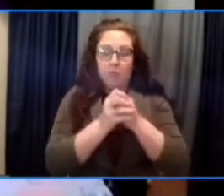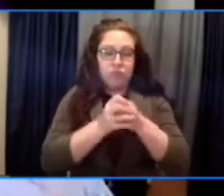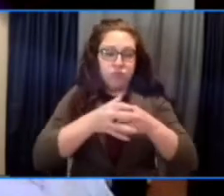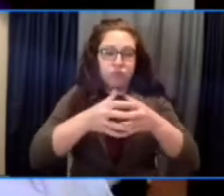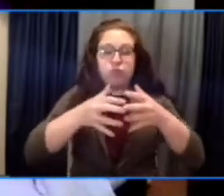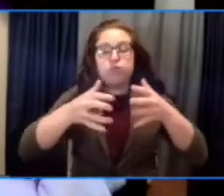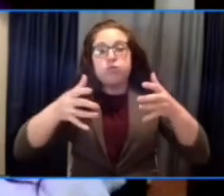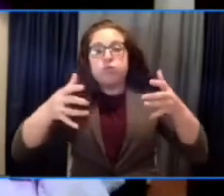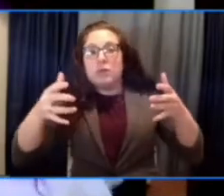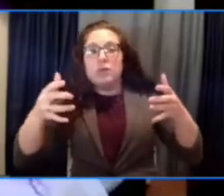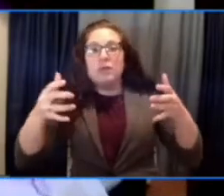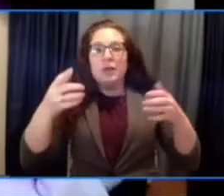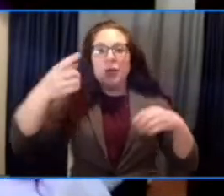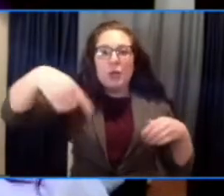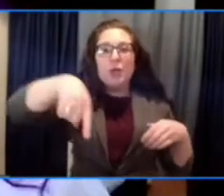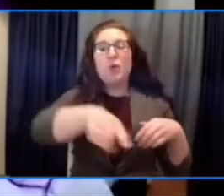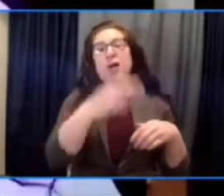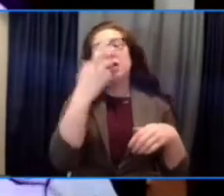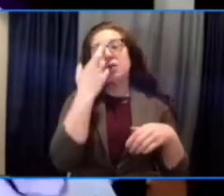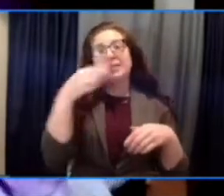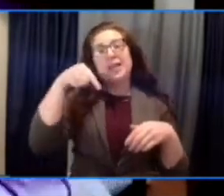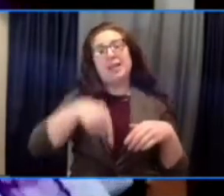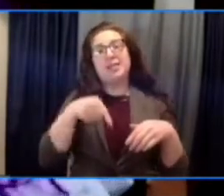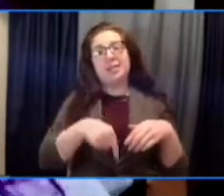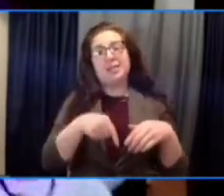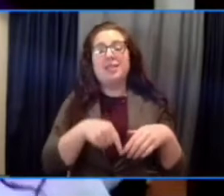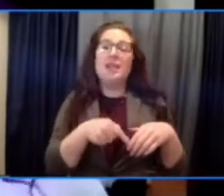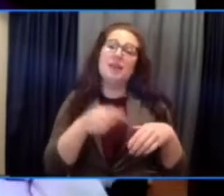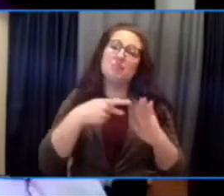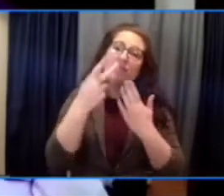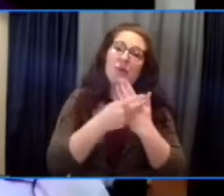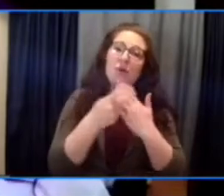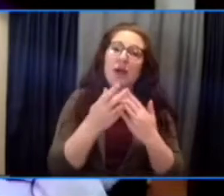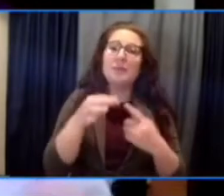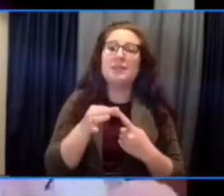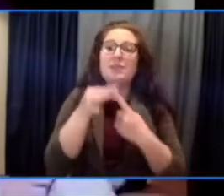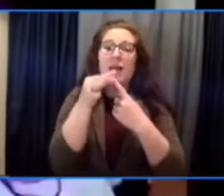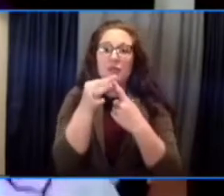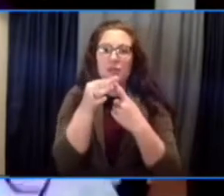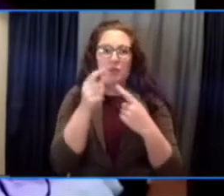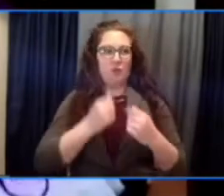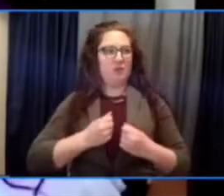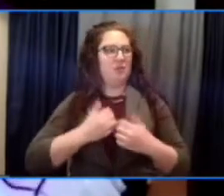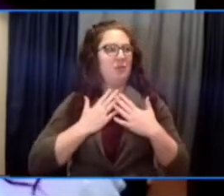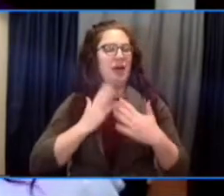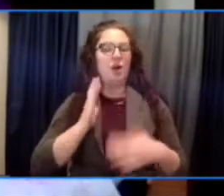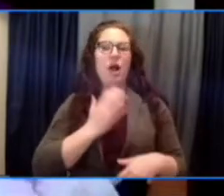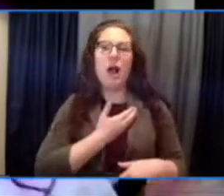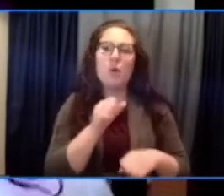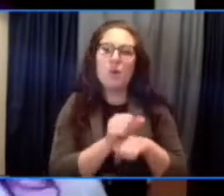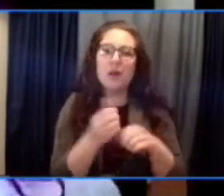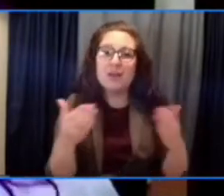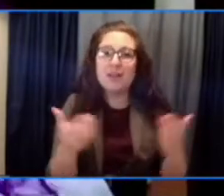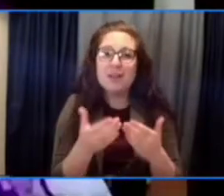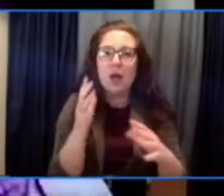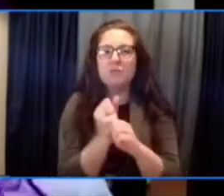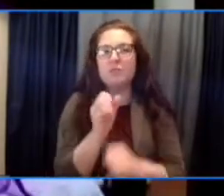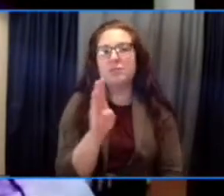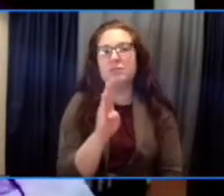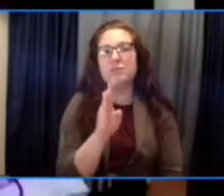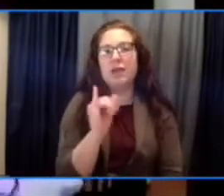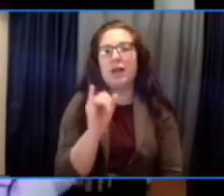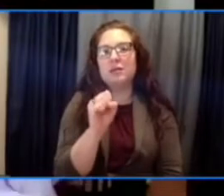You are what makes Road Ahead special, and you inspire our work at BIS. If I'm being honest with everyone, I have not been the best version